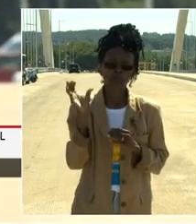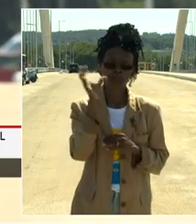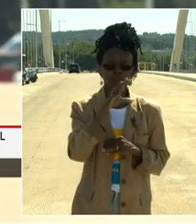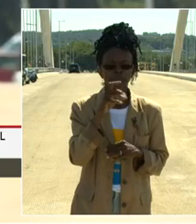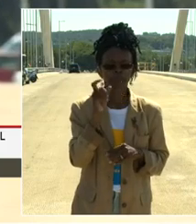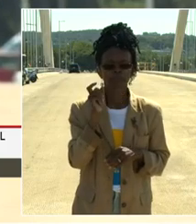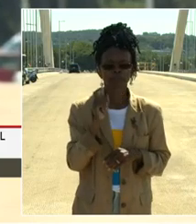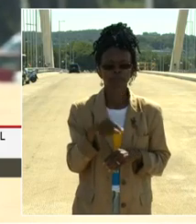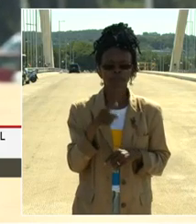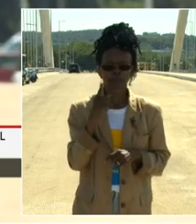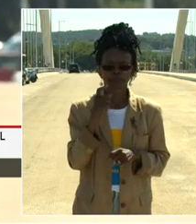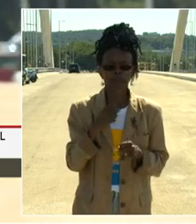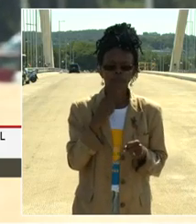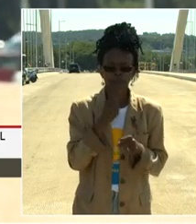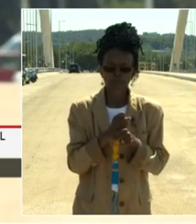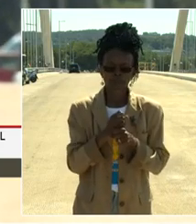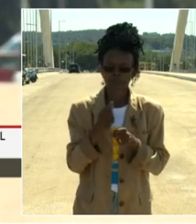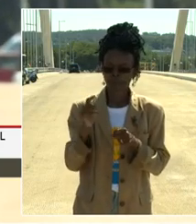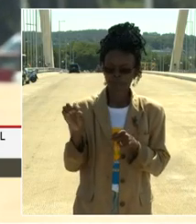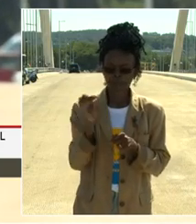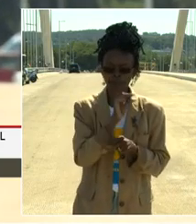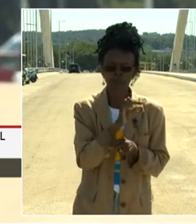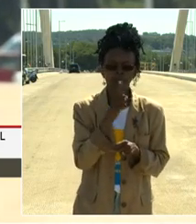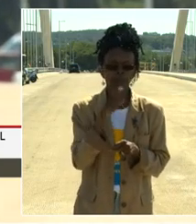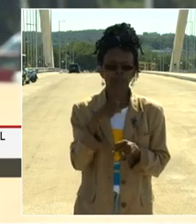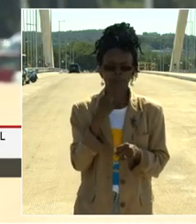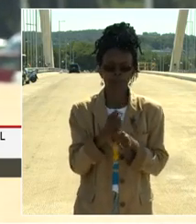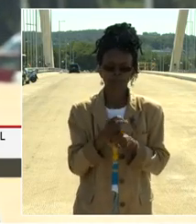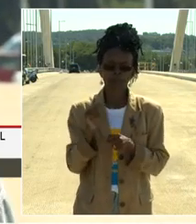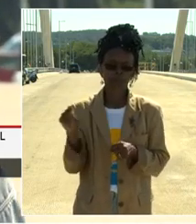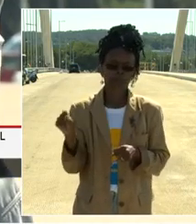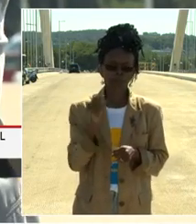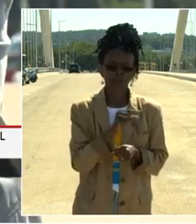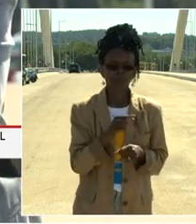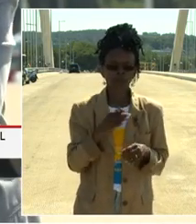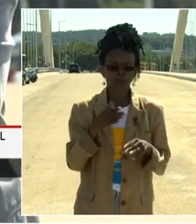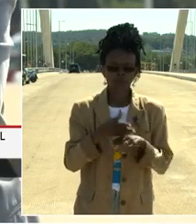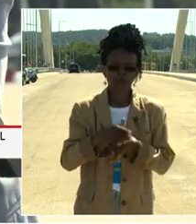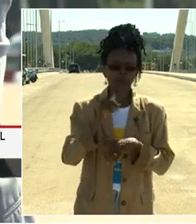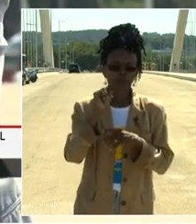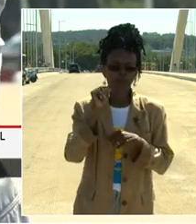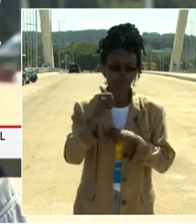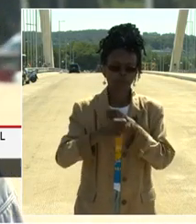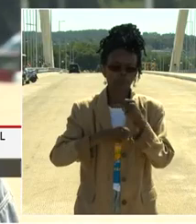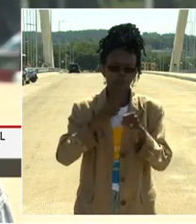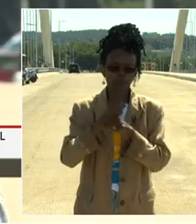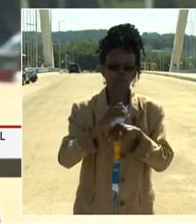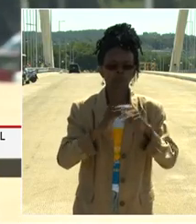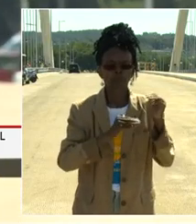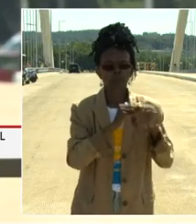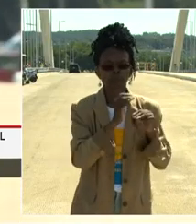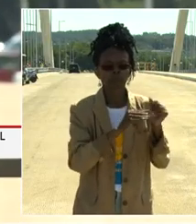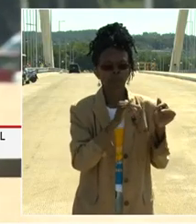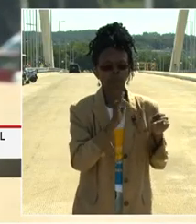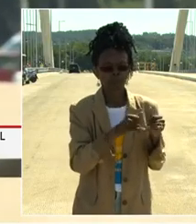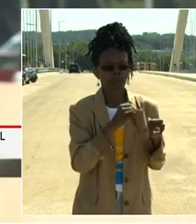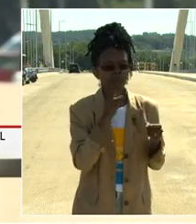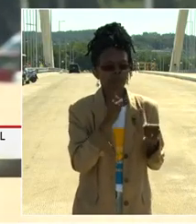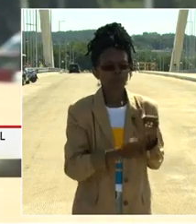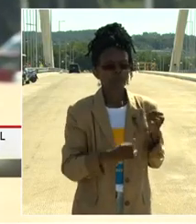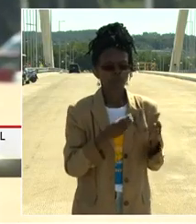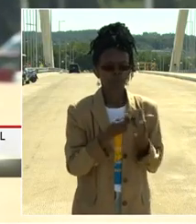by year, more than 10 years, to accumulate the funding till the final funding came out. You've